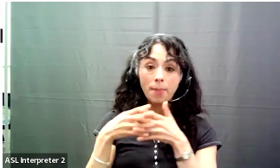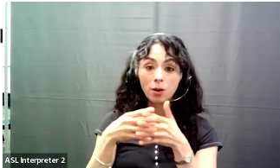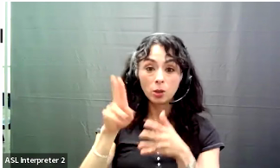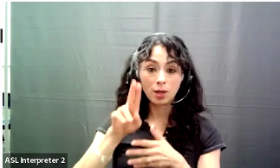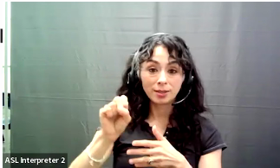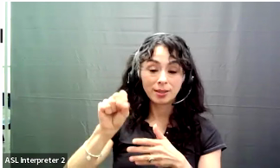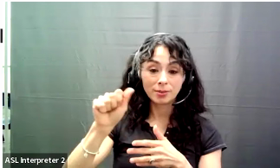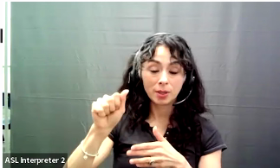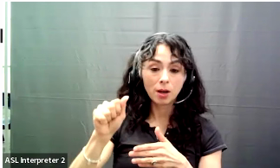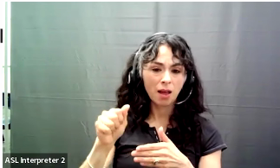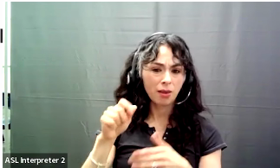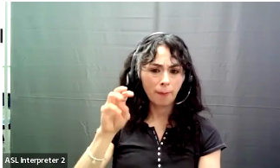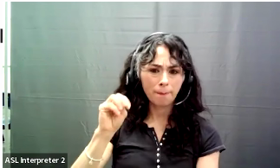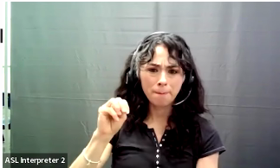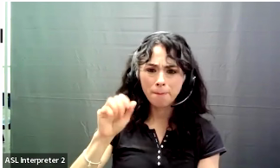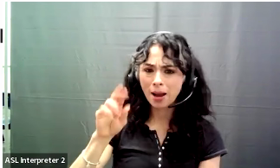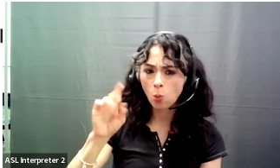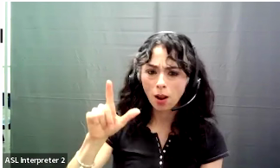Manuel